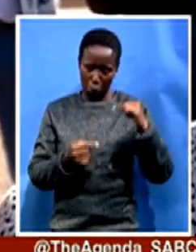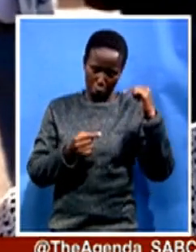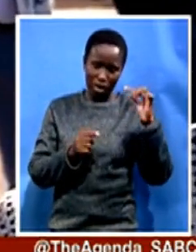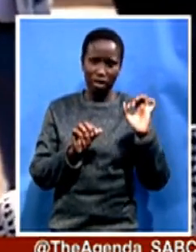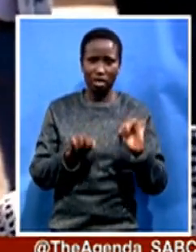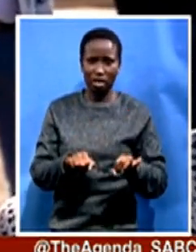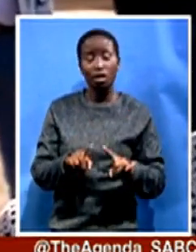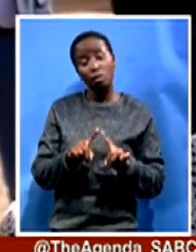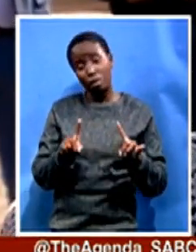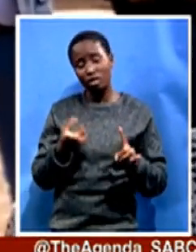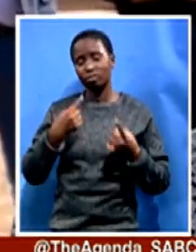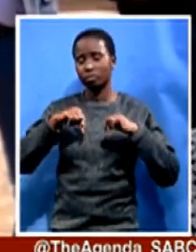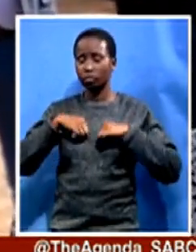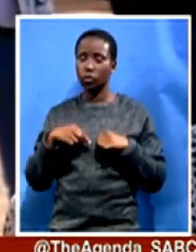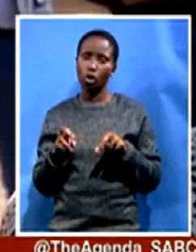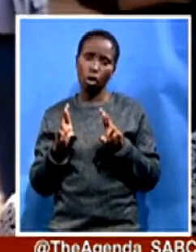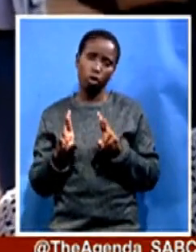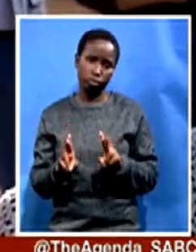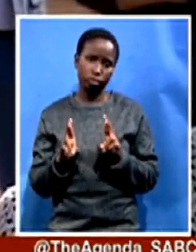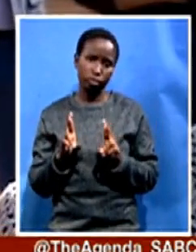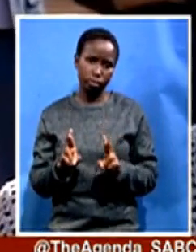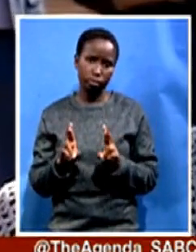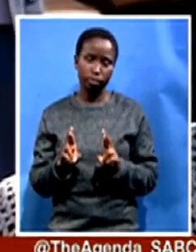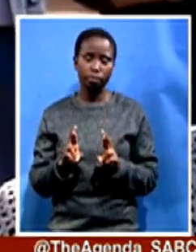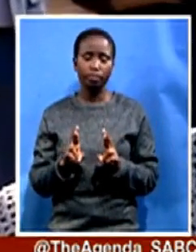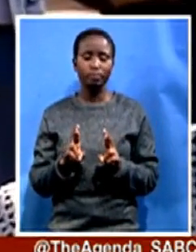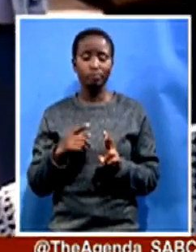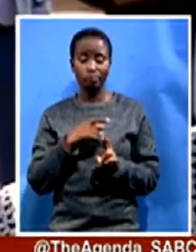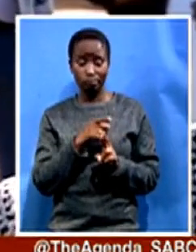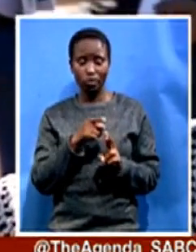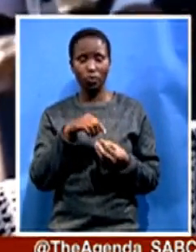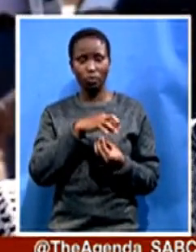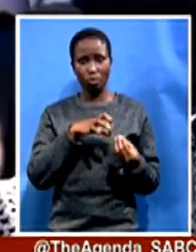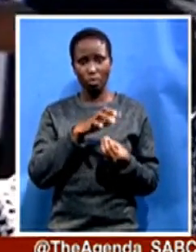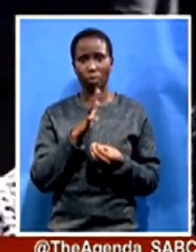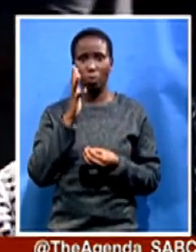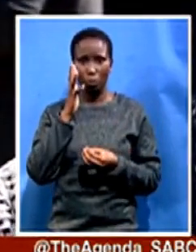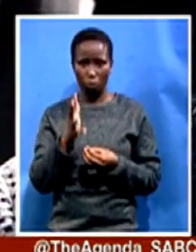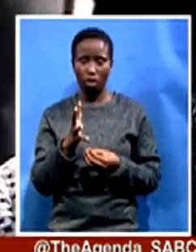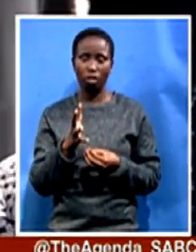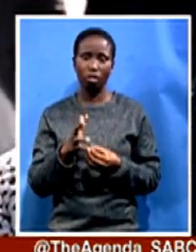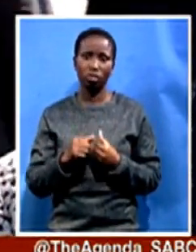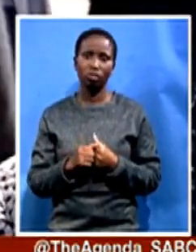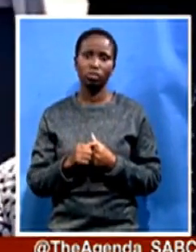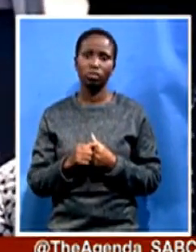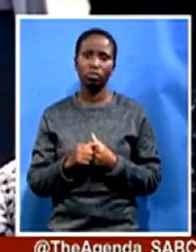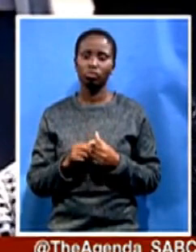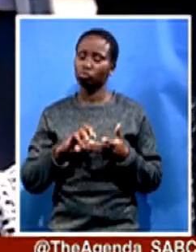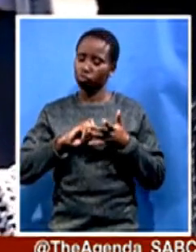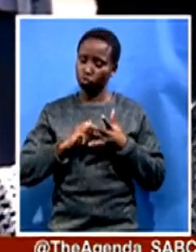be able to go deep inside and find a way